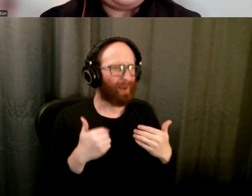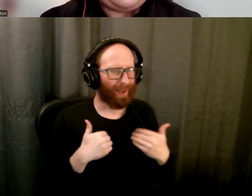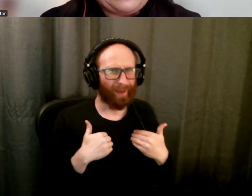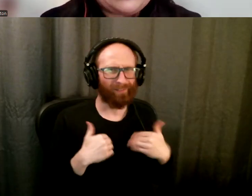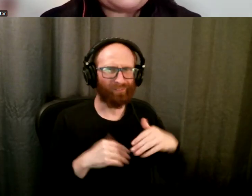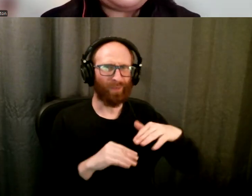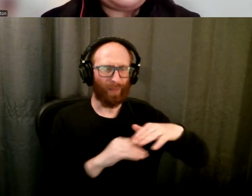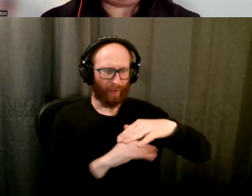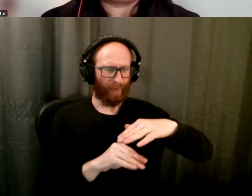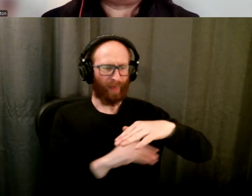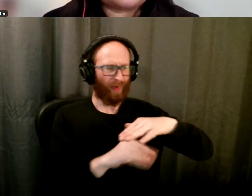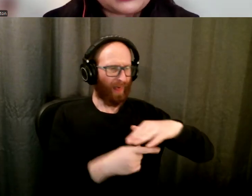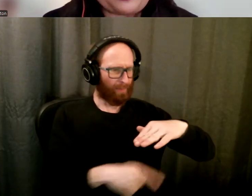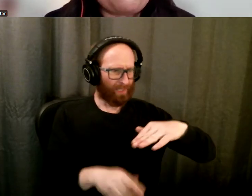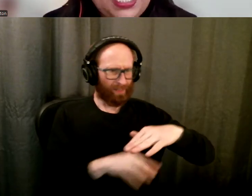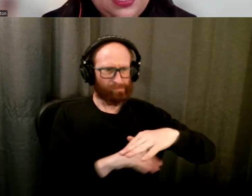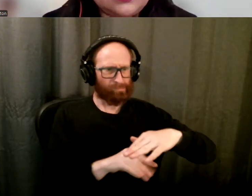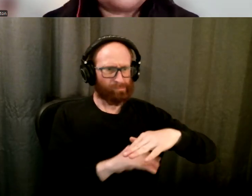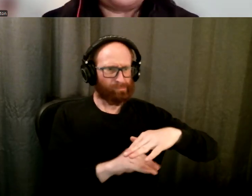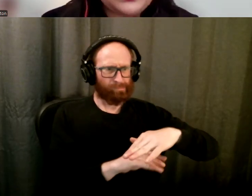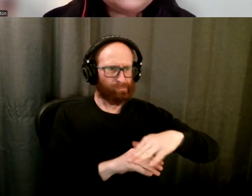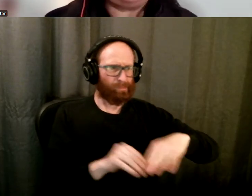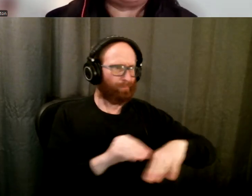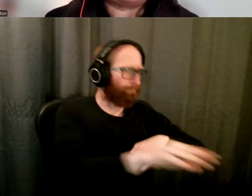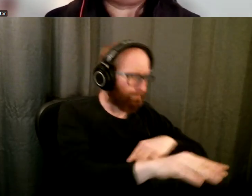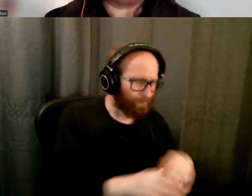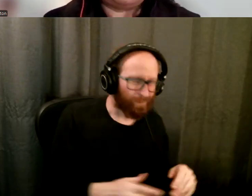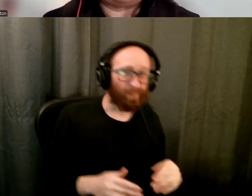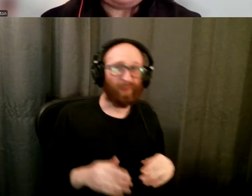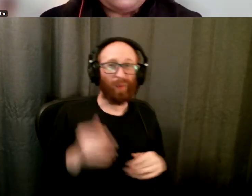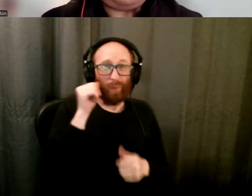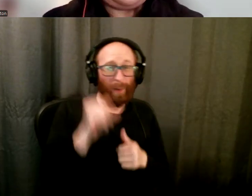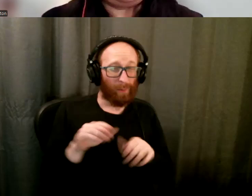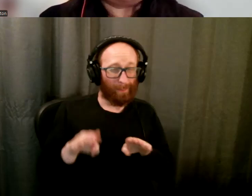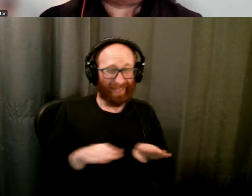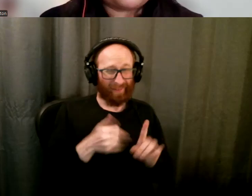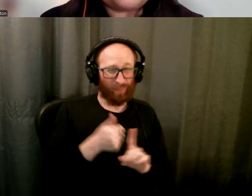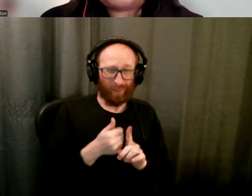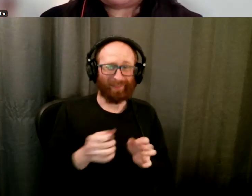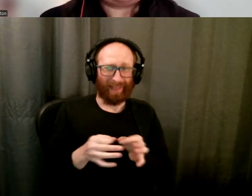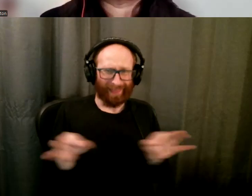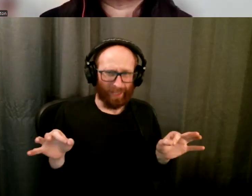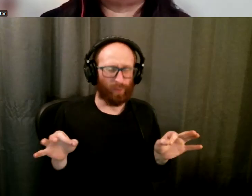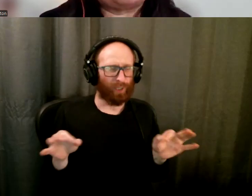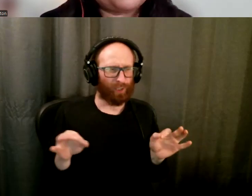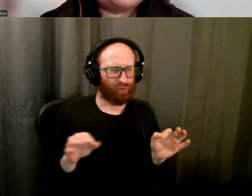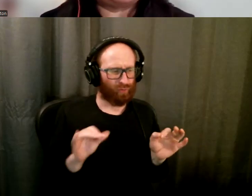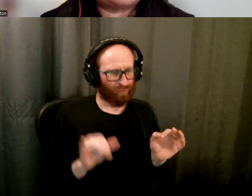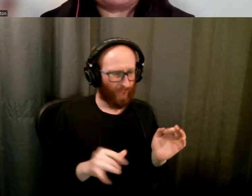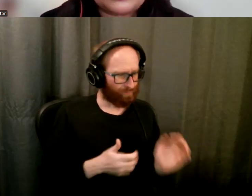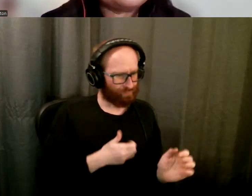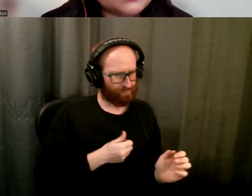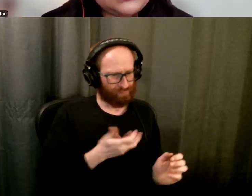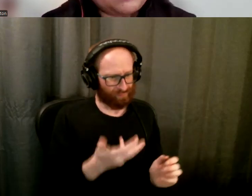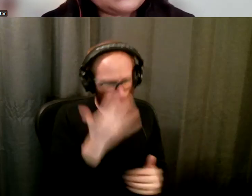language, and it's a need that is not met. So we need to see more, have that restorative, proactive approach to